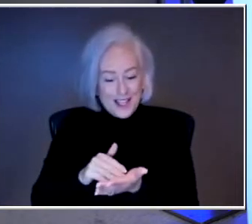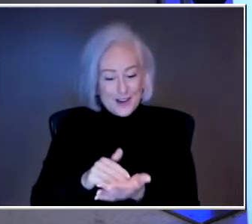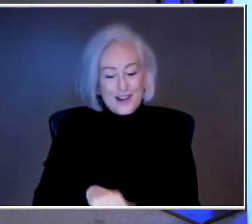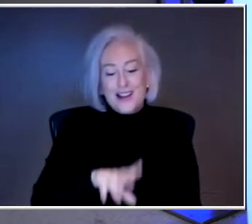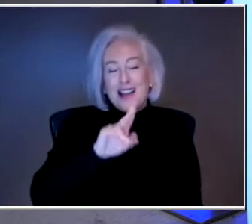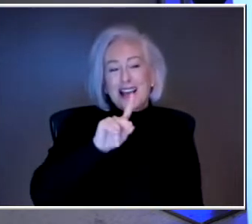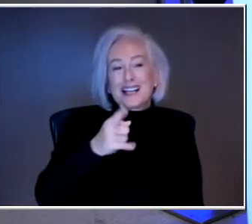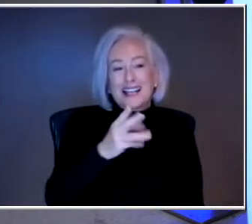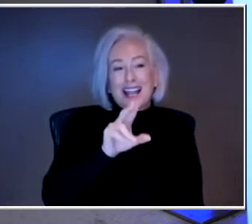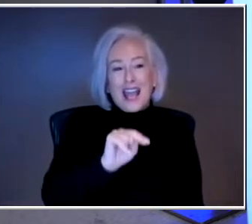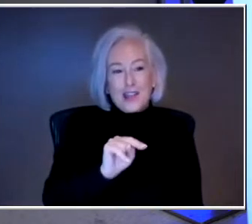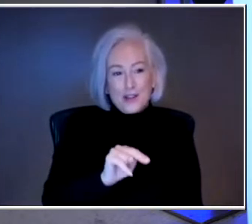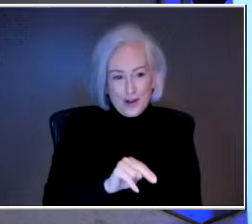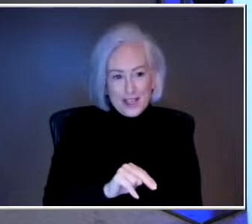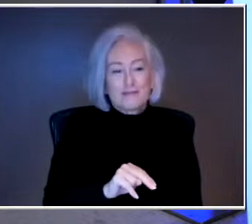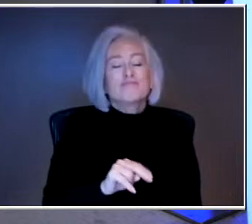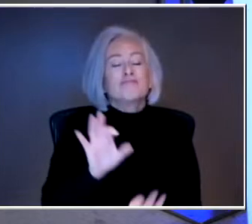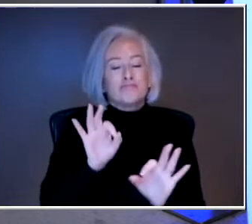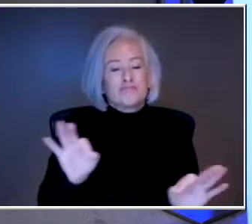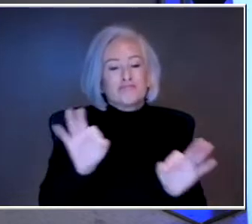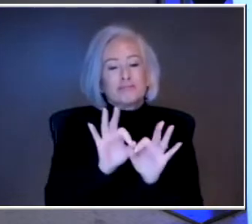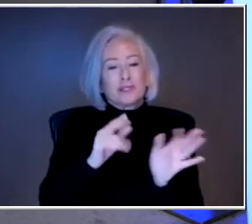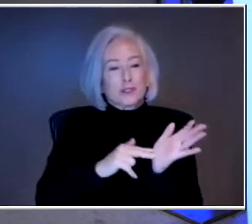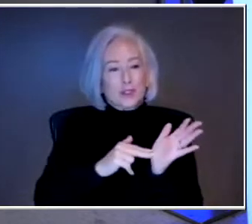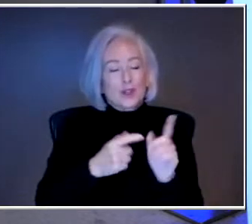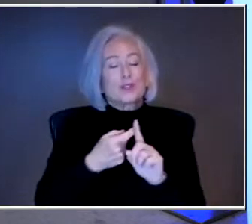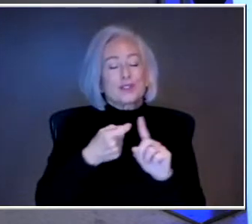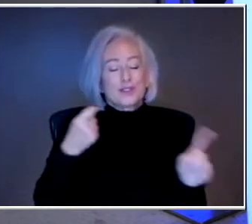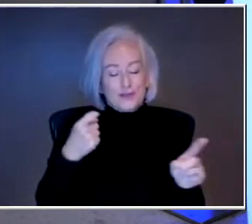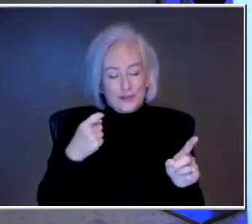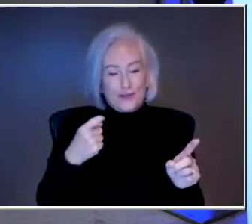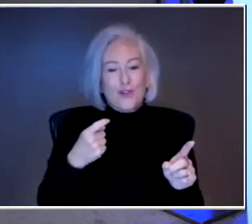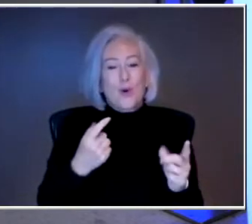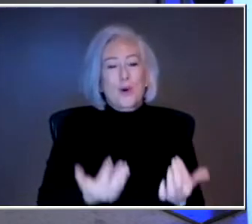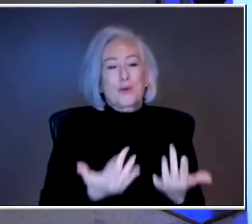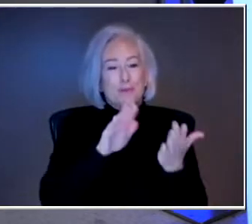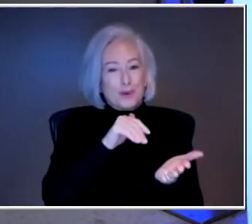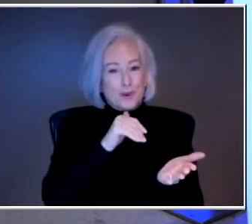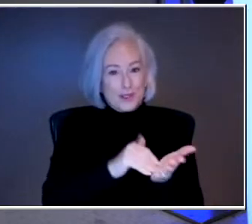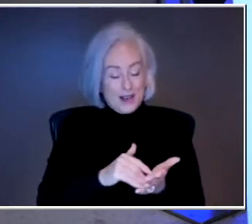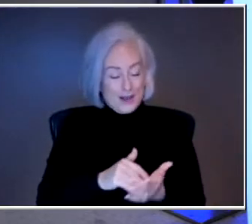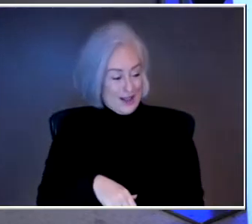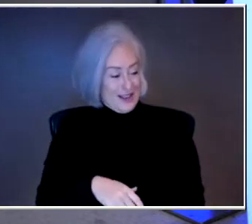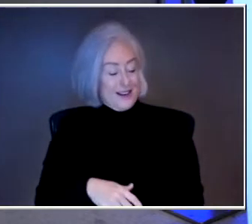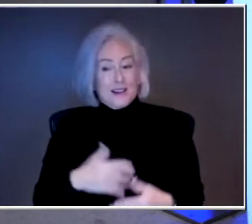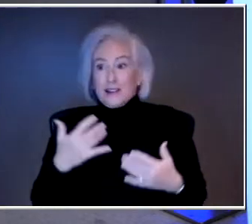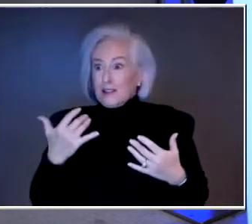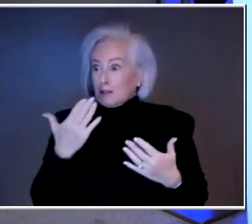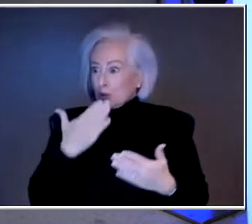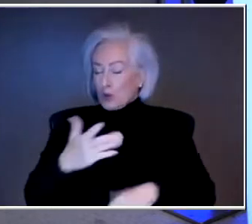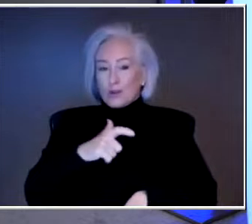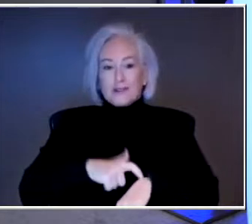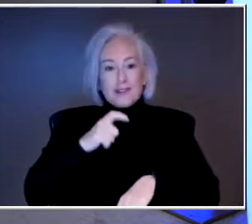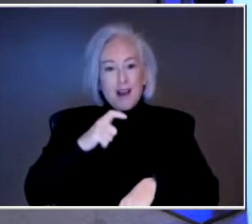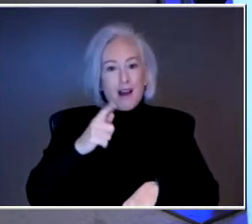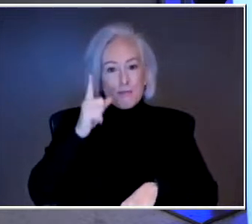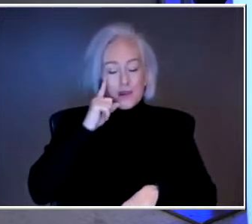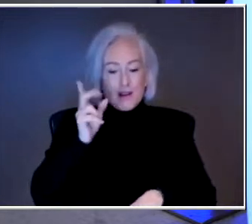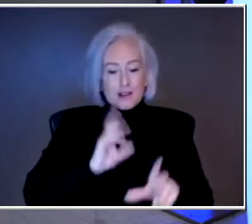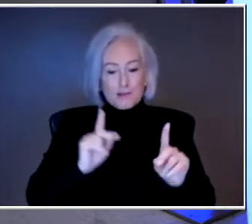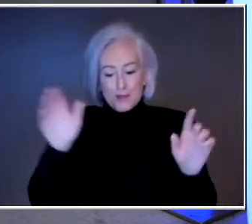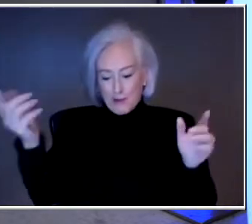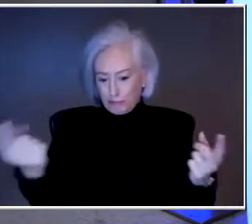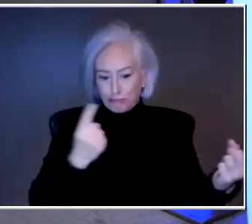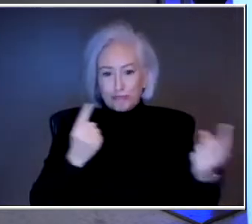Ladies, thank you for being with us. Just in the nick of time as we start to welcome people into our homes. We want to keep them safe. So Dr. Slater, you shared with us